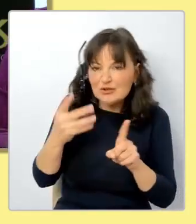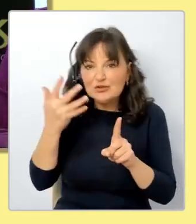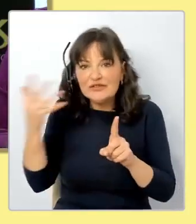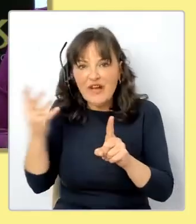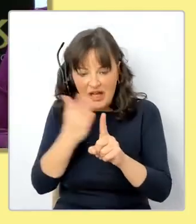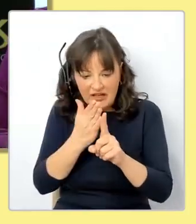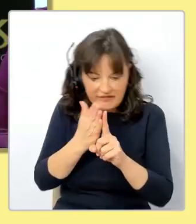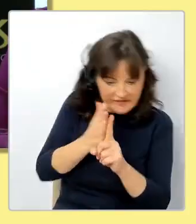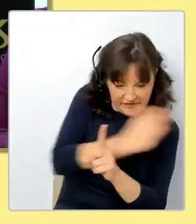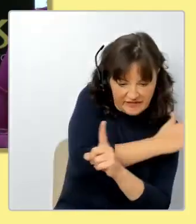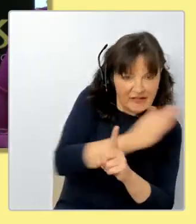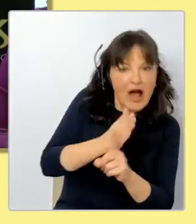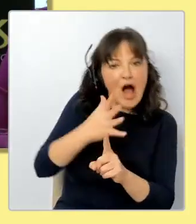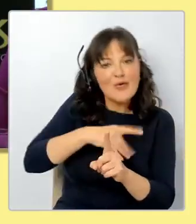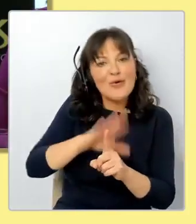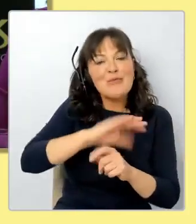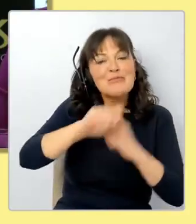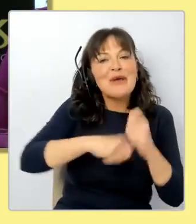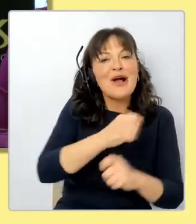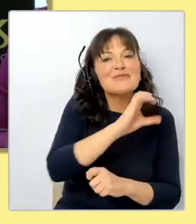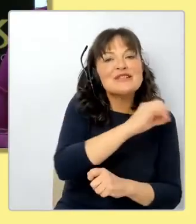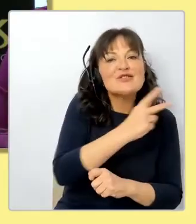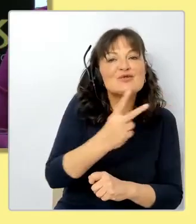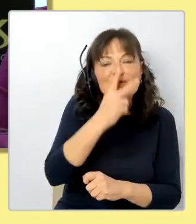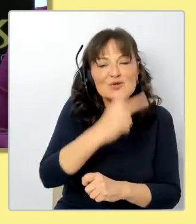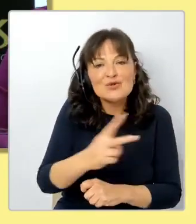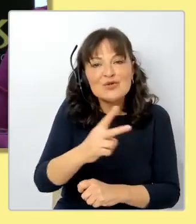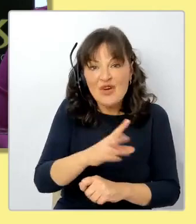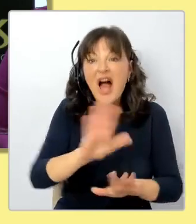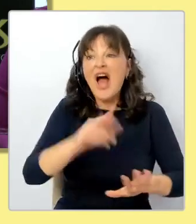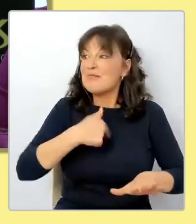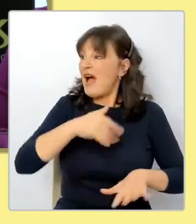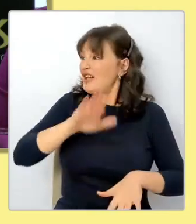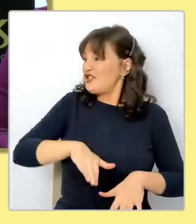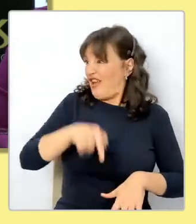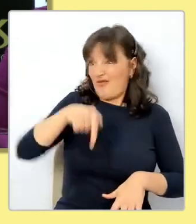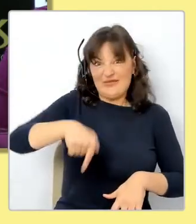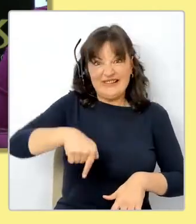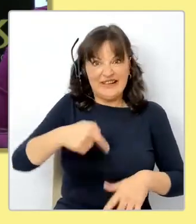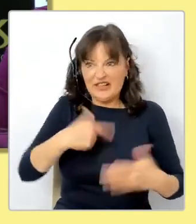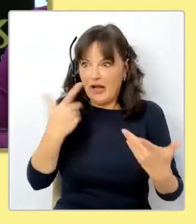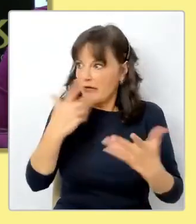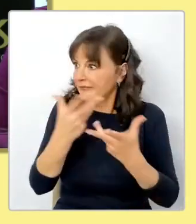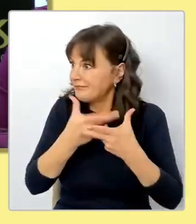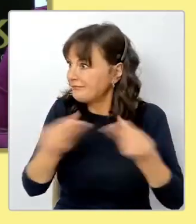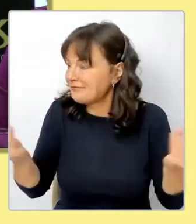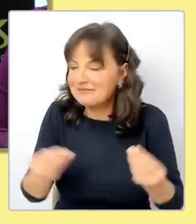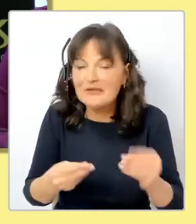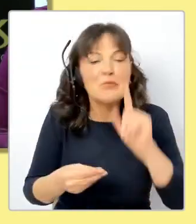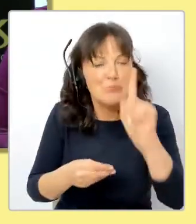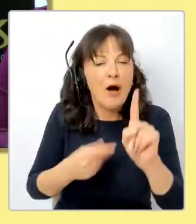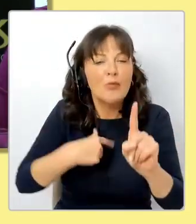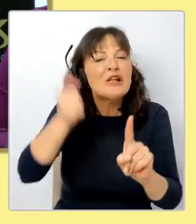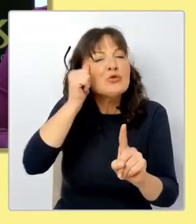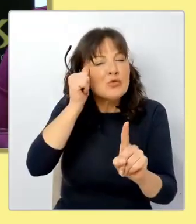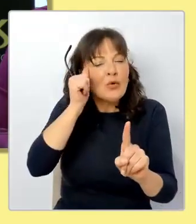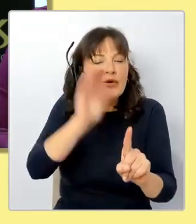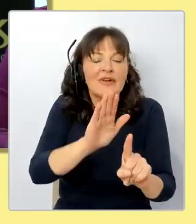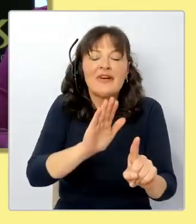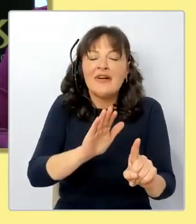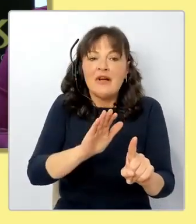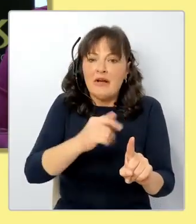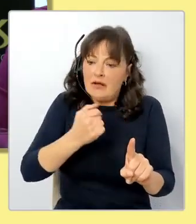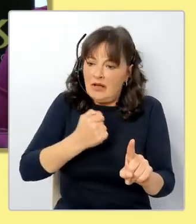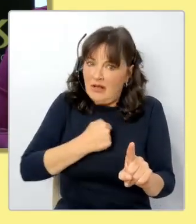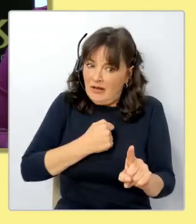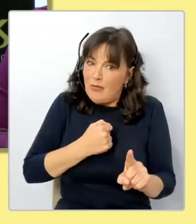I must have been that bad that she left the room, right? She left the room, but we know that the upfront cost of childcare